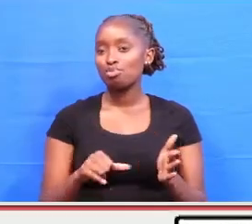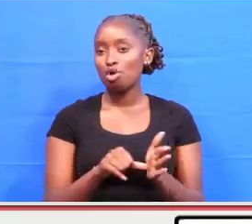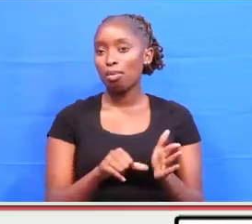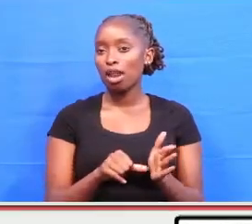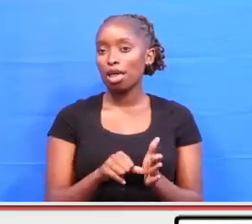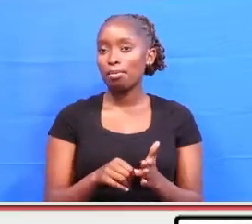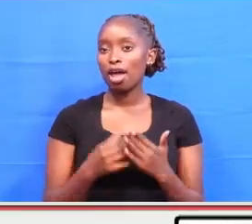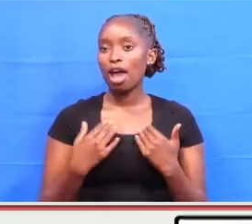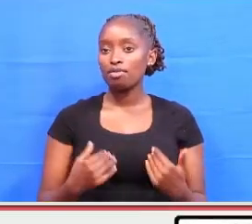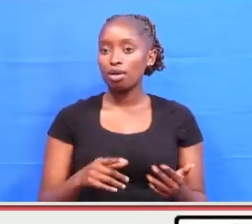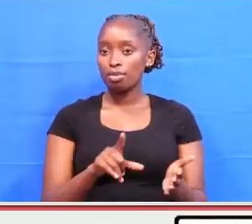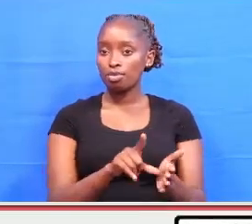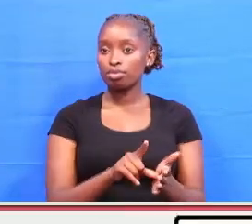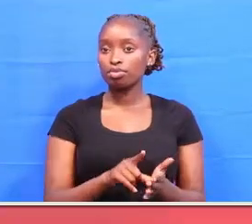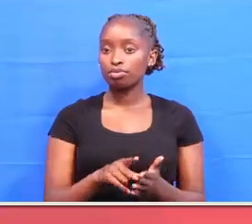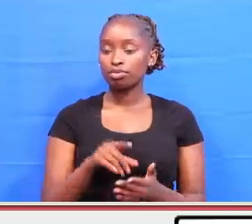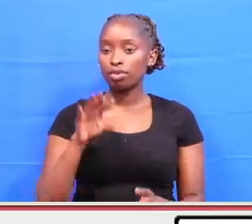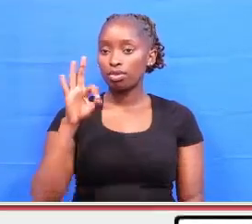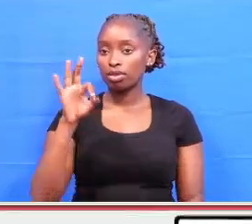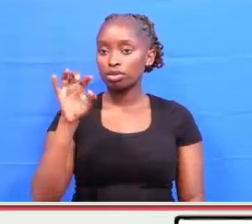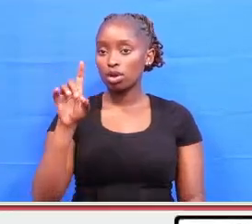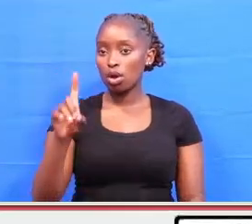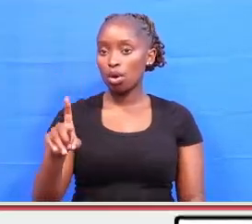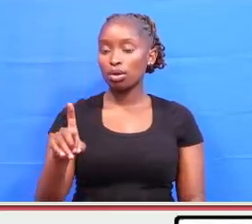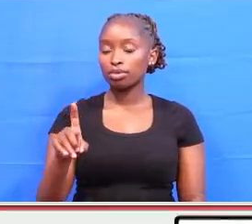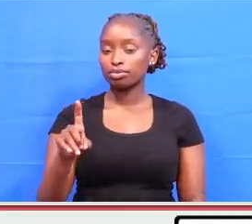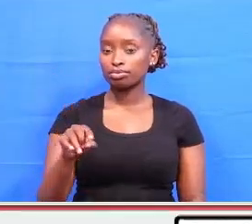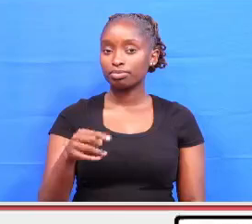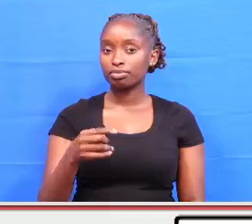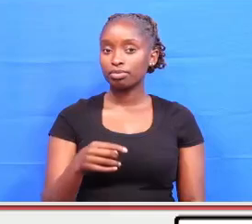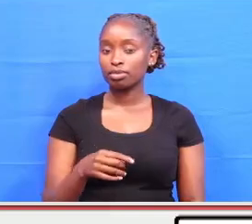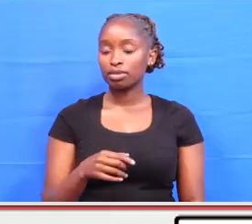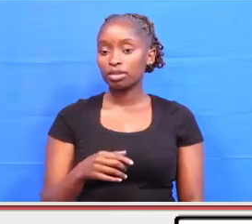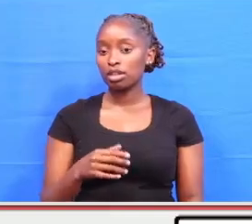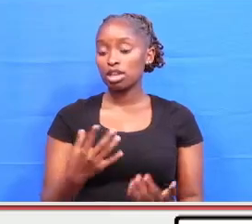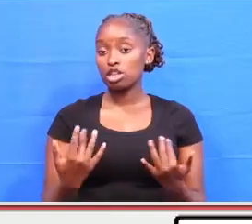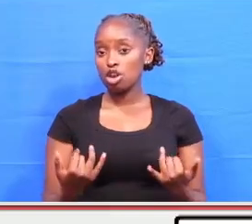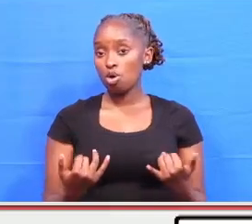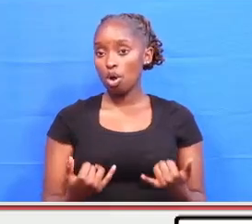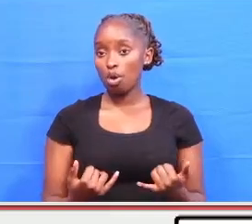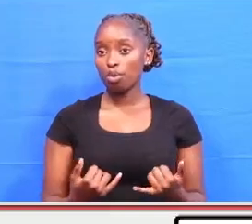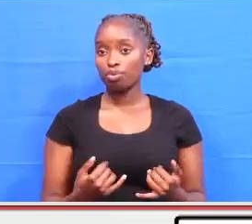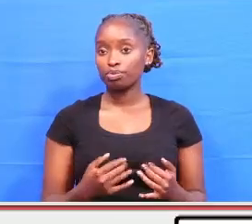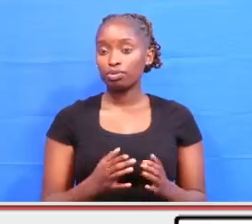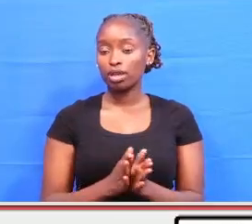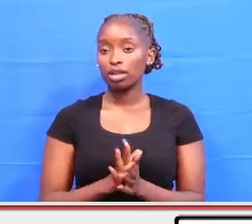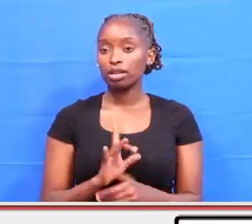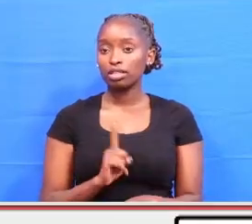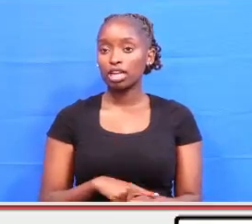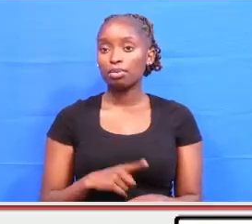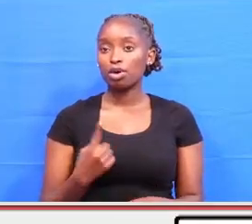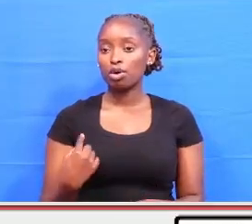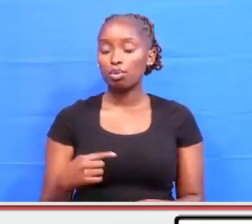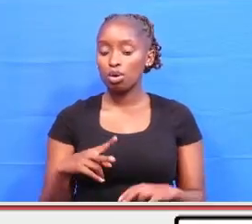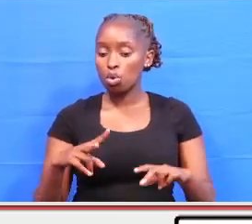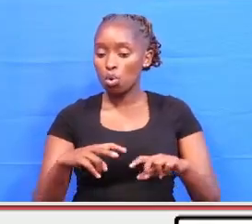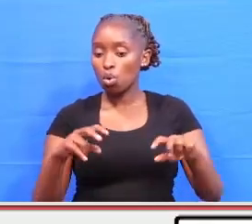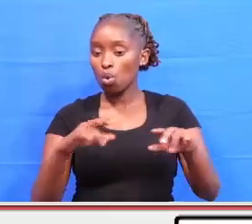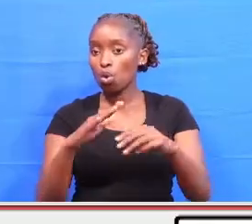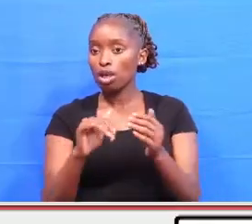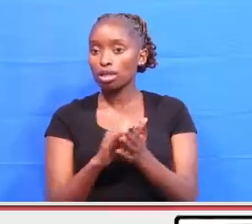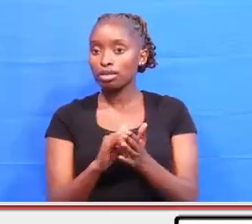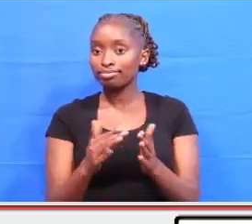borrowed 31 different loans outstanding as we speak. Right. And when we did a summation, it